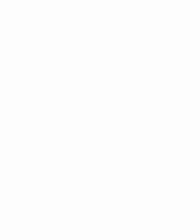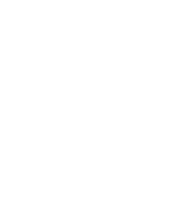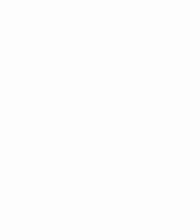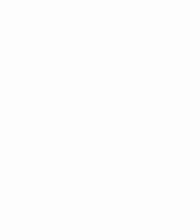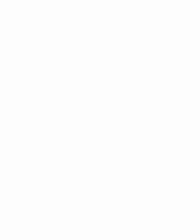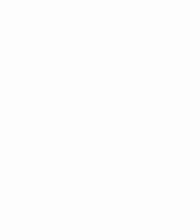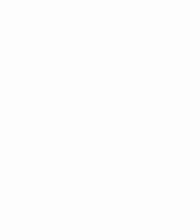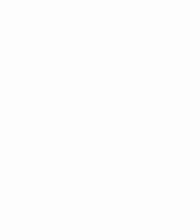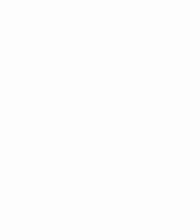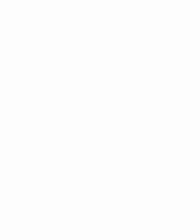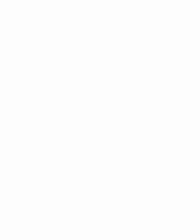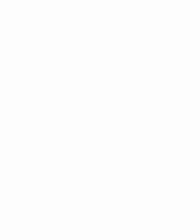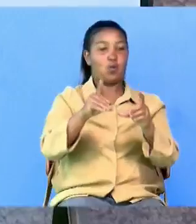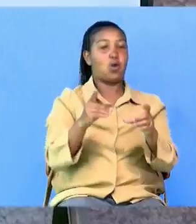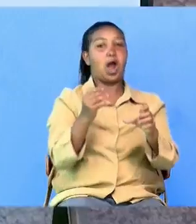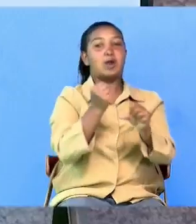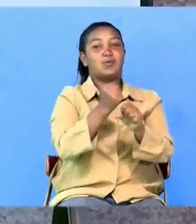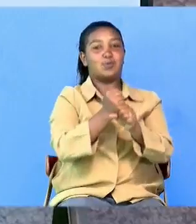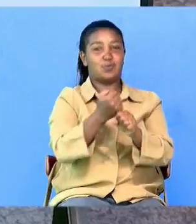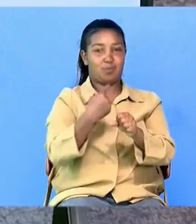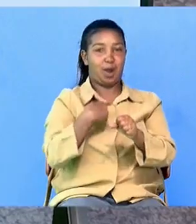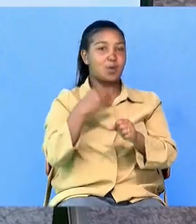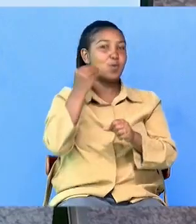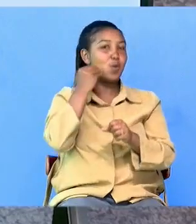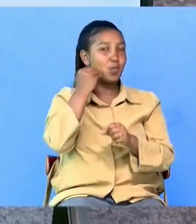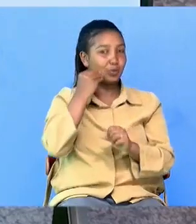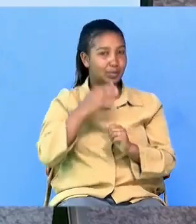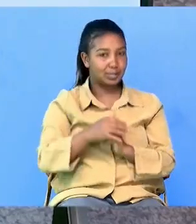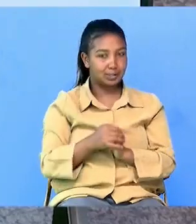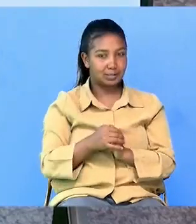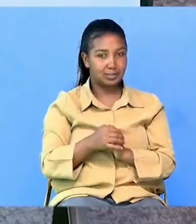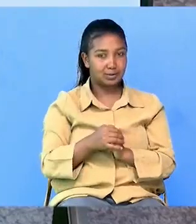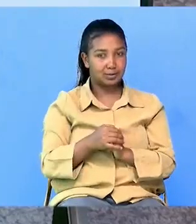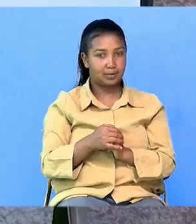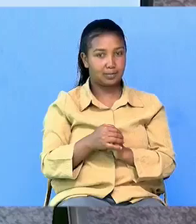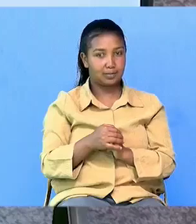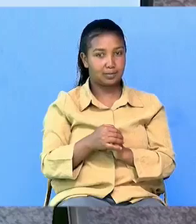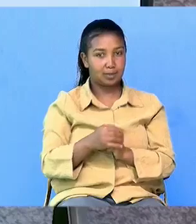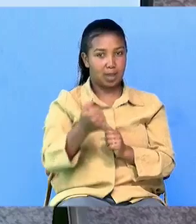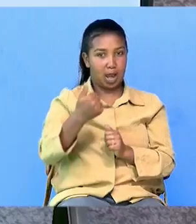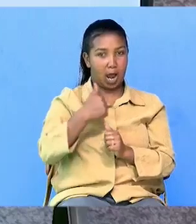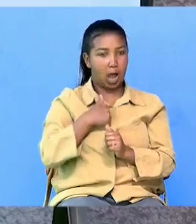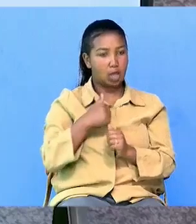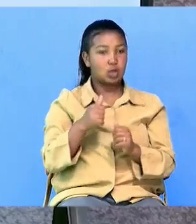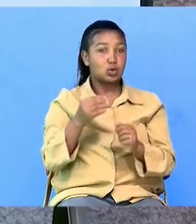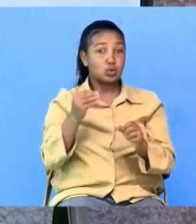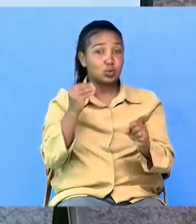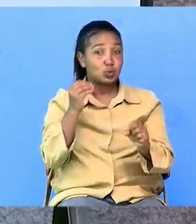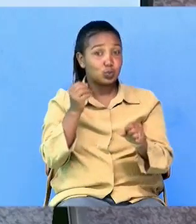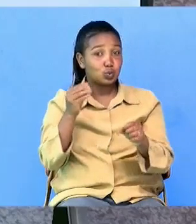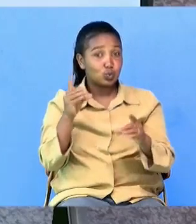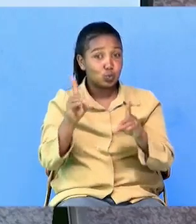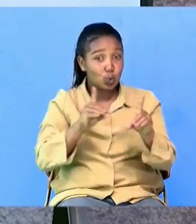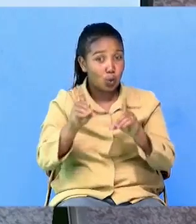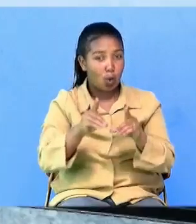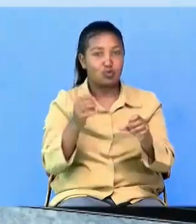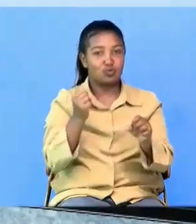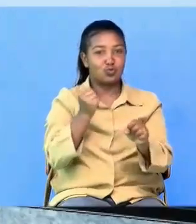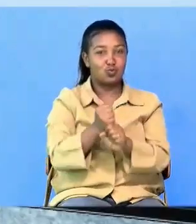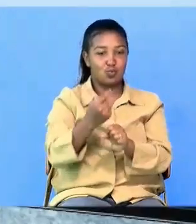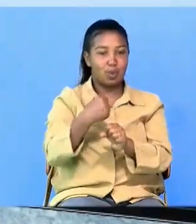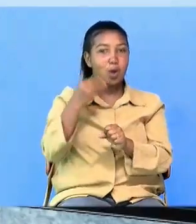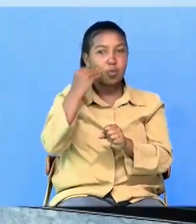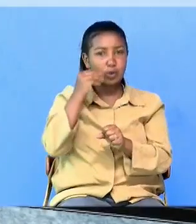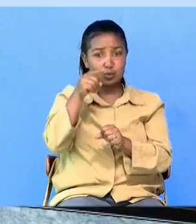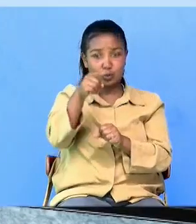my homework. You see, homework. I do my homework. That's your day-to-day